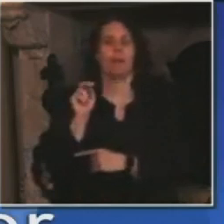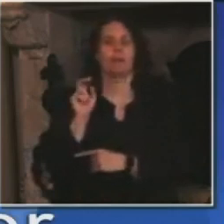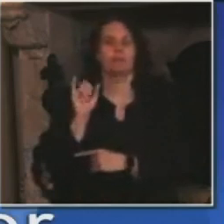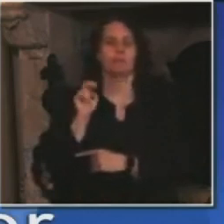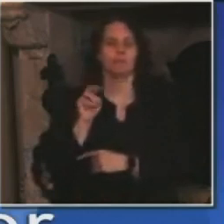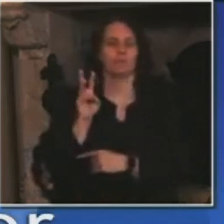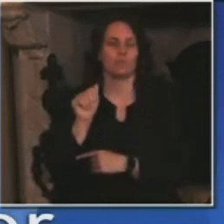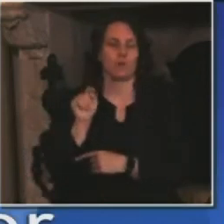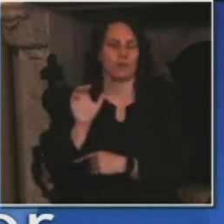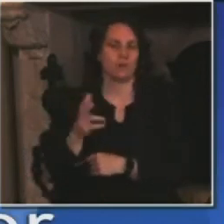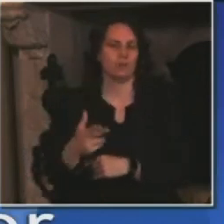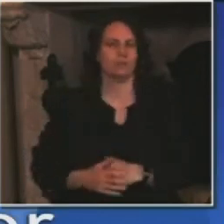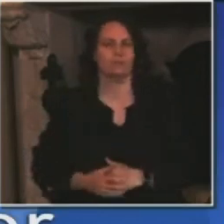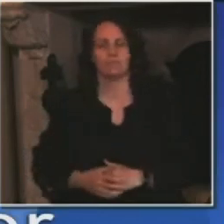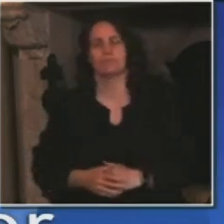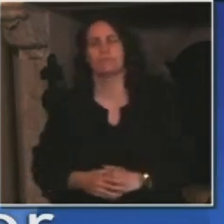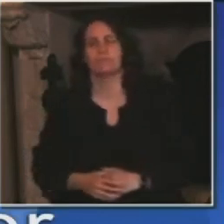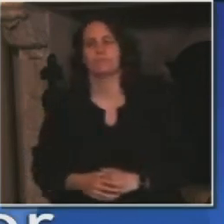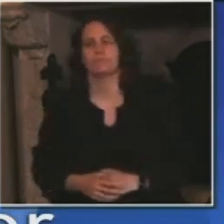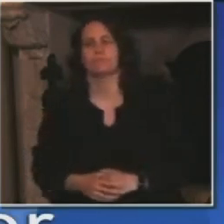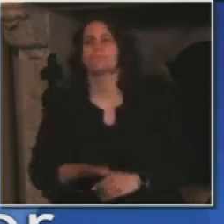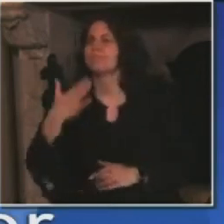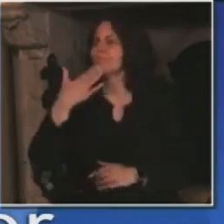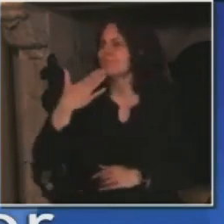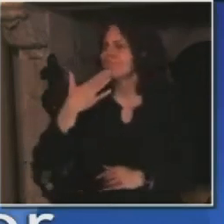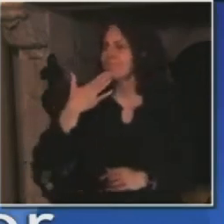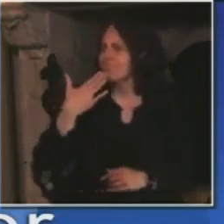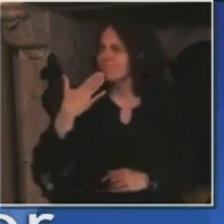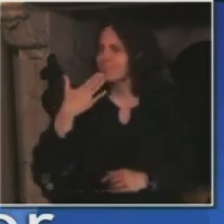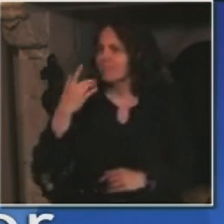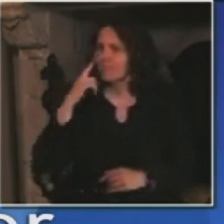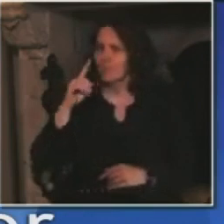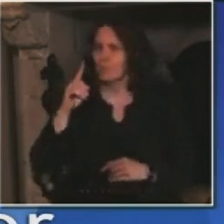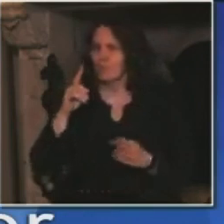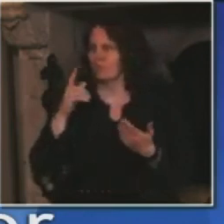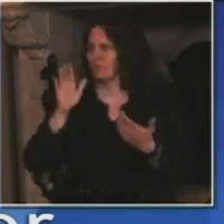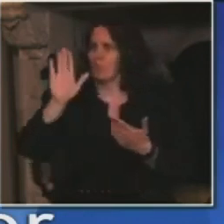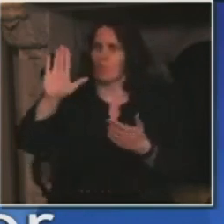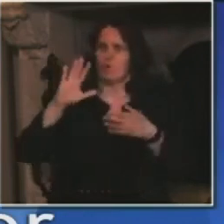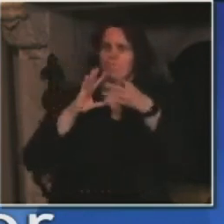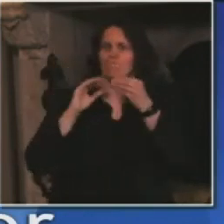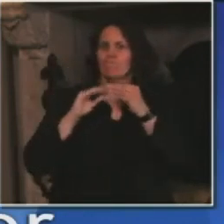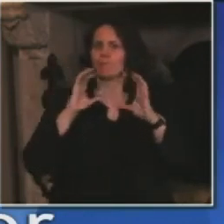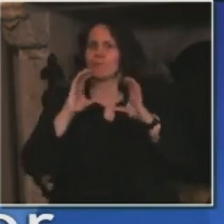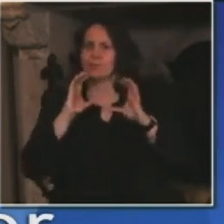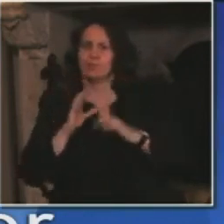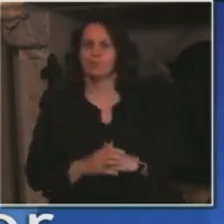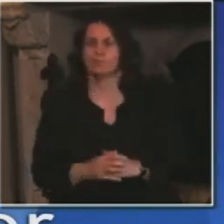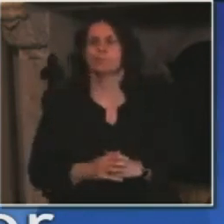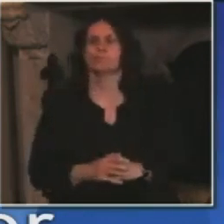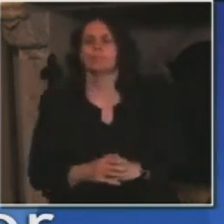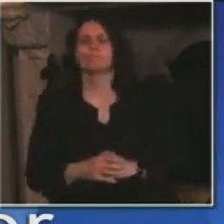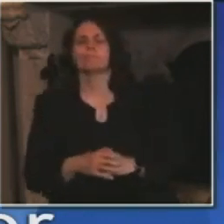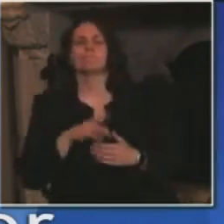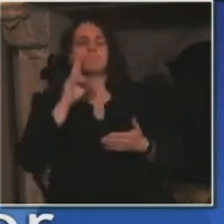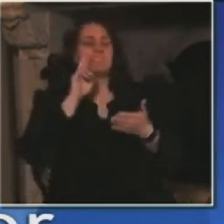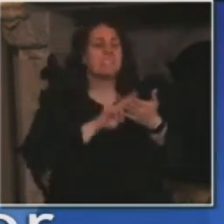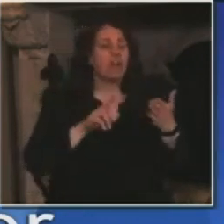Yeah, thanks for keeping this line of communication open. This question's for Secretary Palm and Dr. Westergaard. You know, it's also